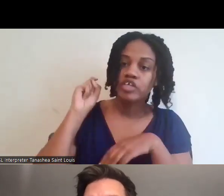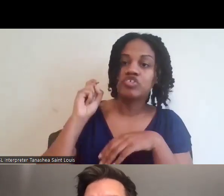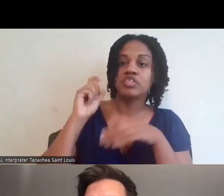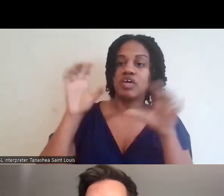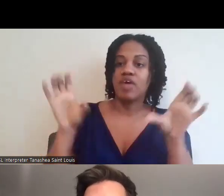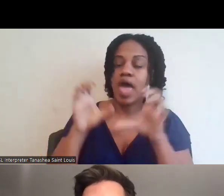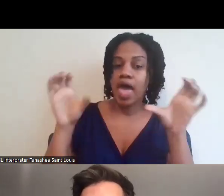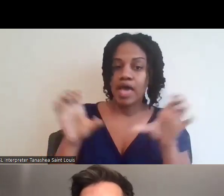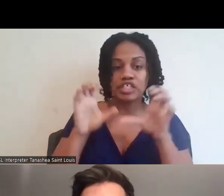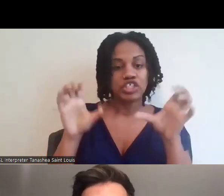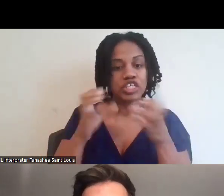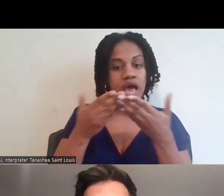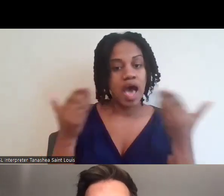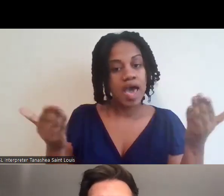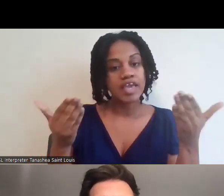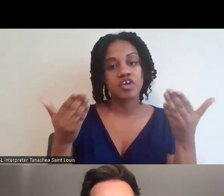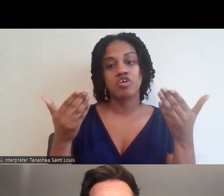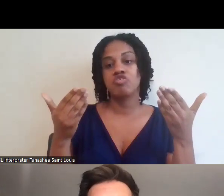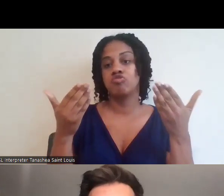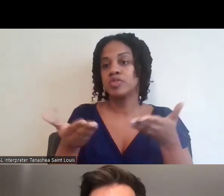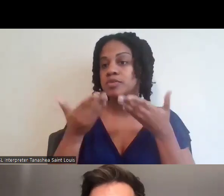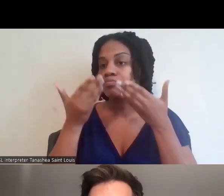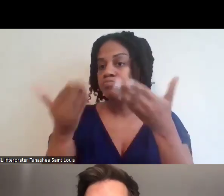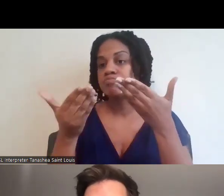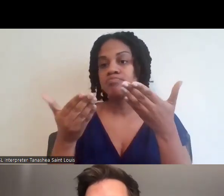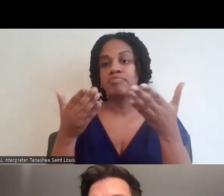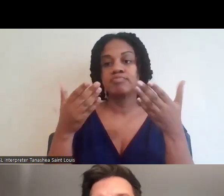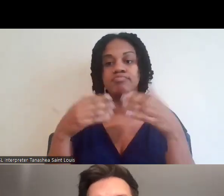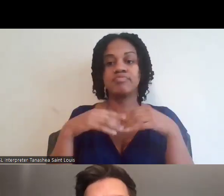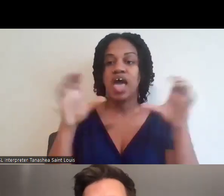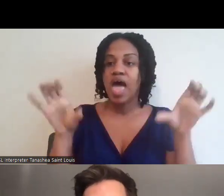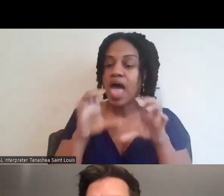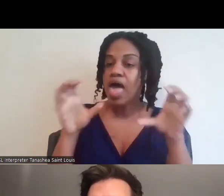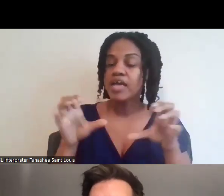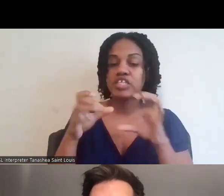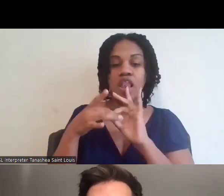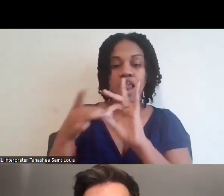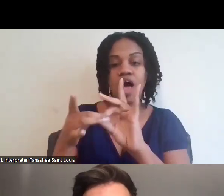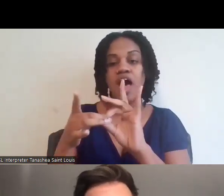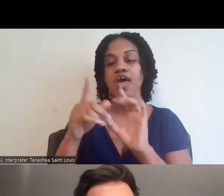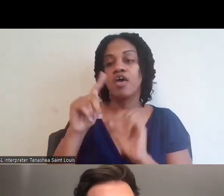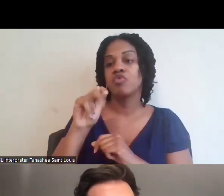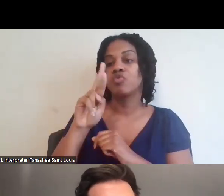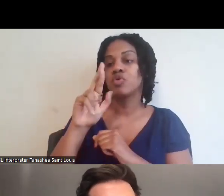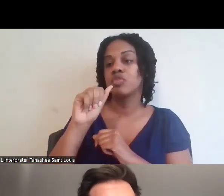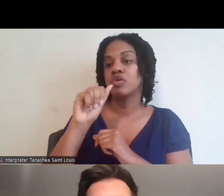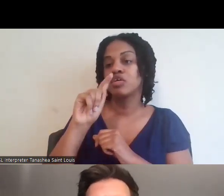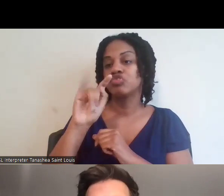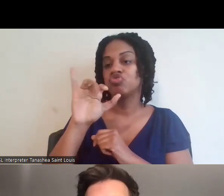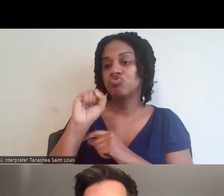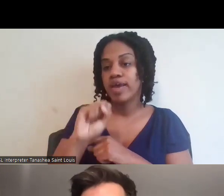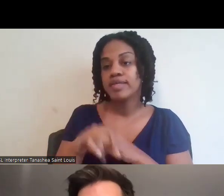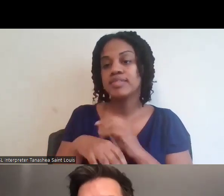to bring forward action that aligns with those traits, but and also